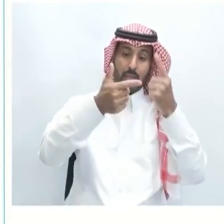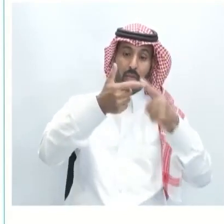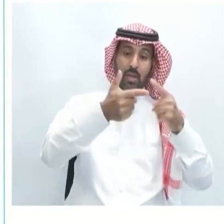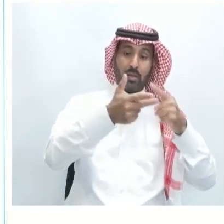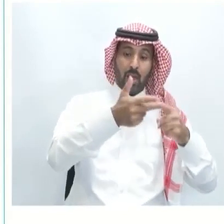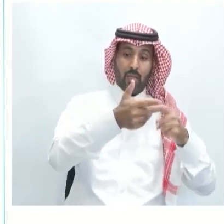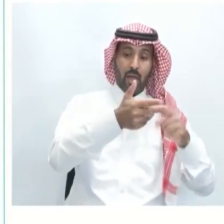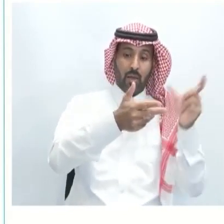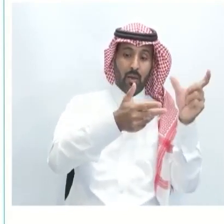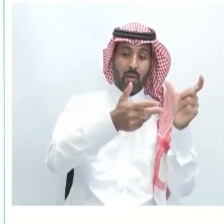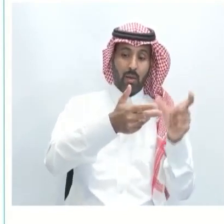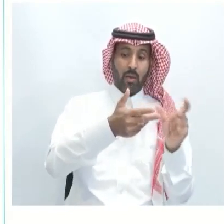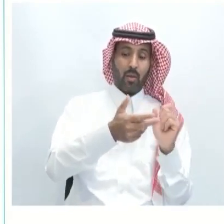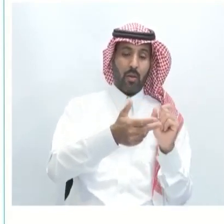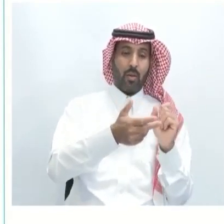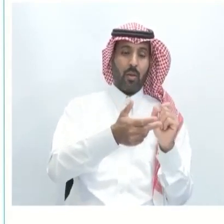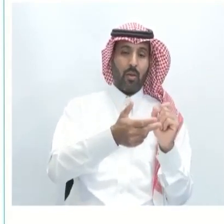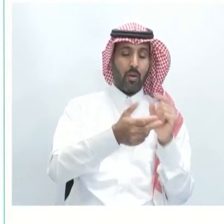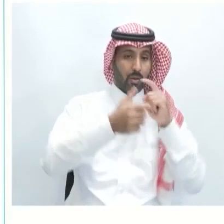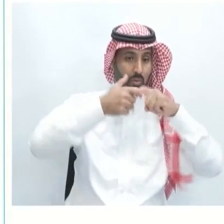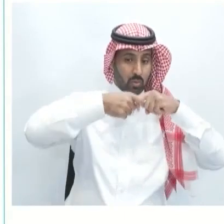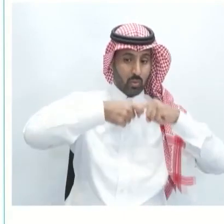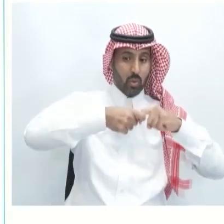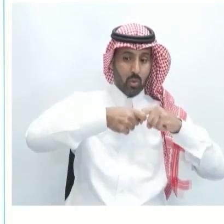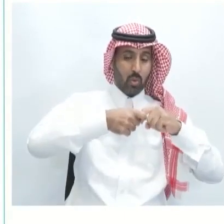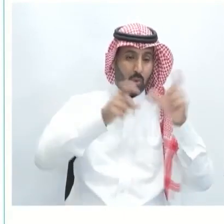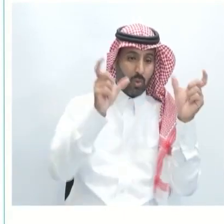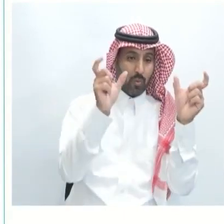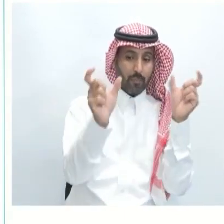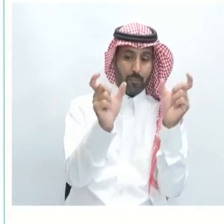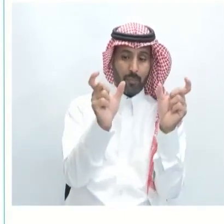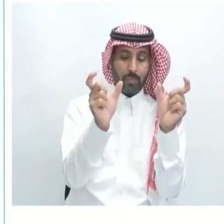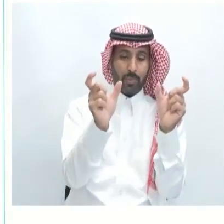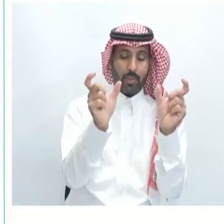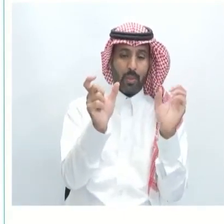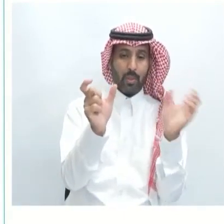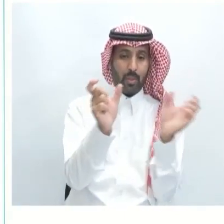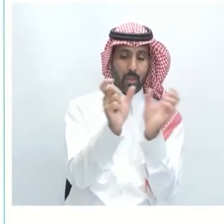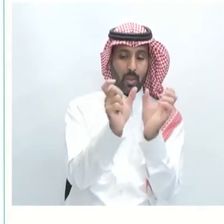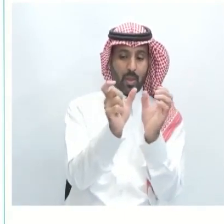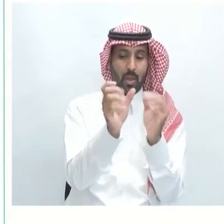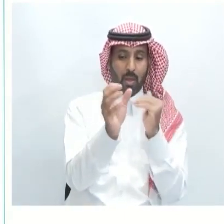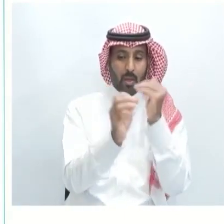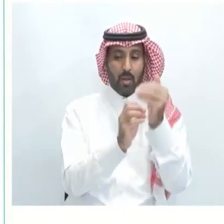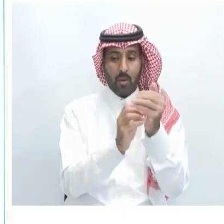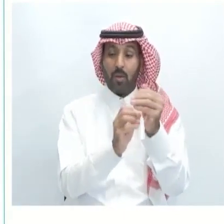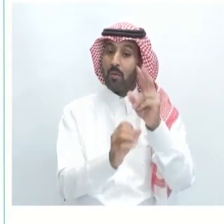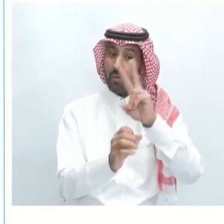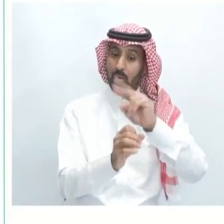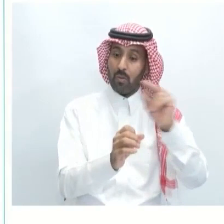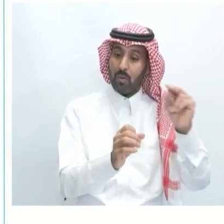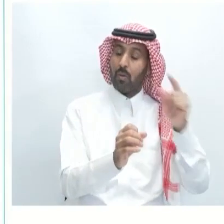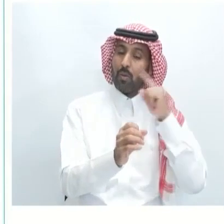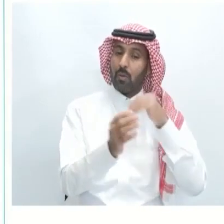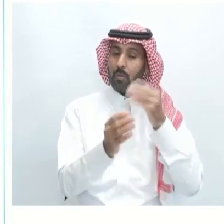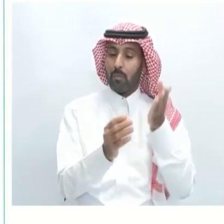words. These transition words can be used to connect clauses. To connect clauses here. Before, as soon as,